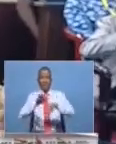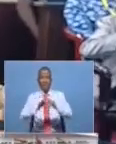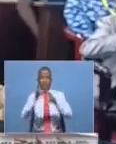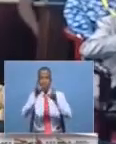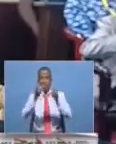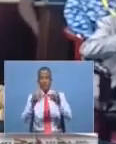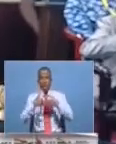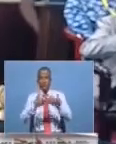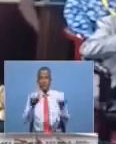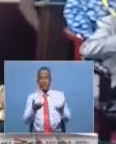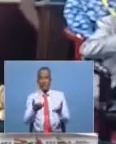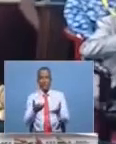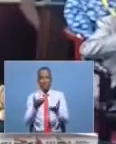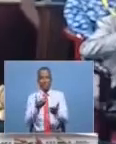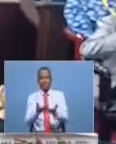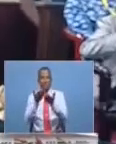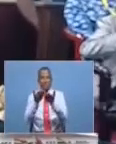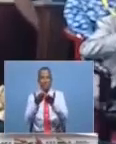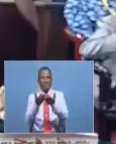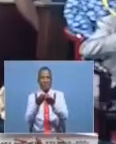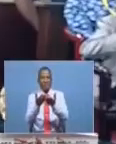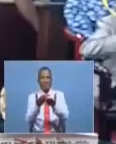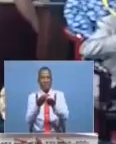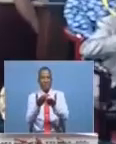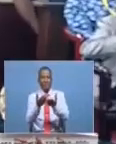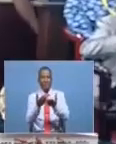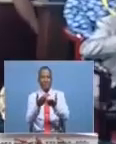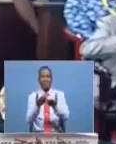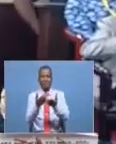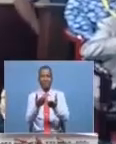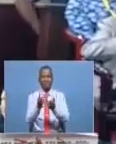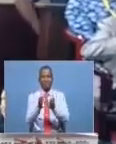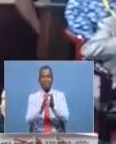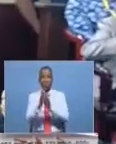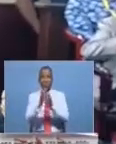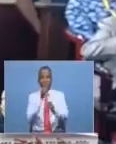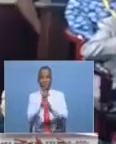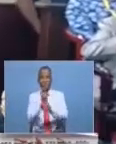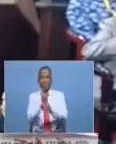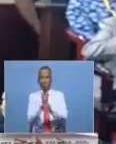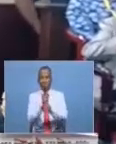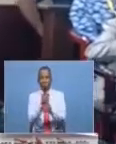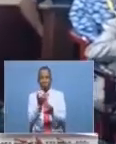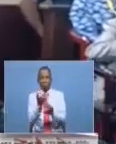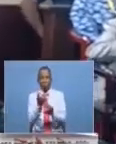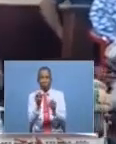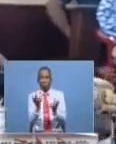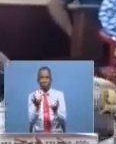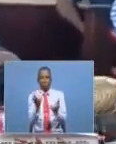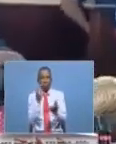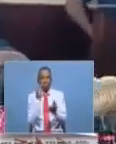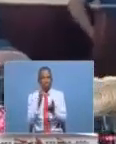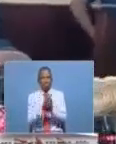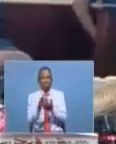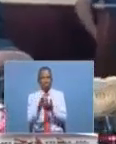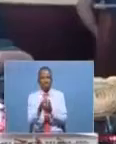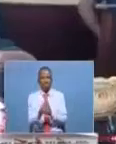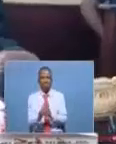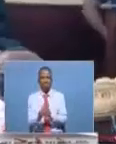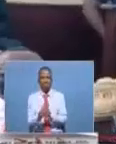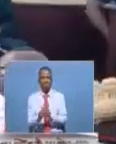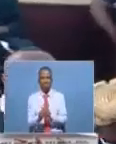our respectful submission, those interests, the interests of justice in this case, given all the circumstances